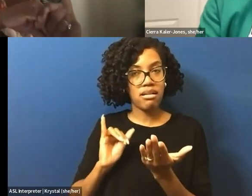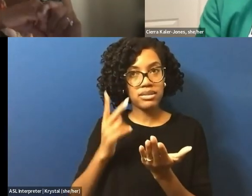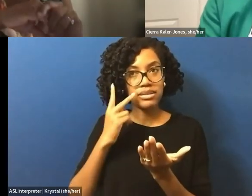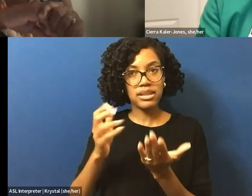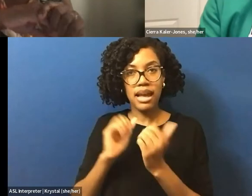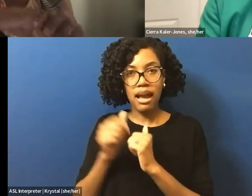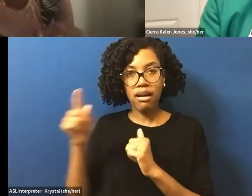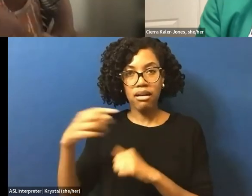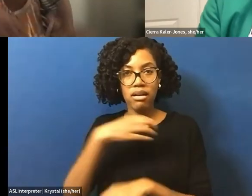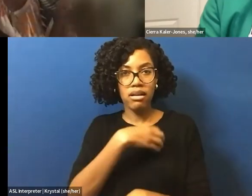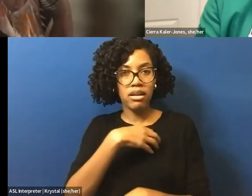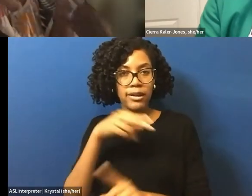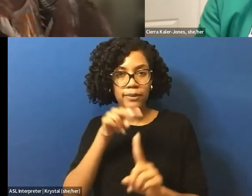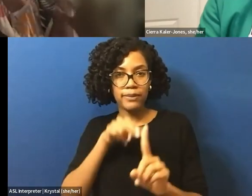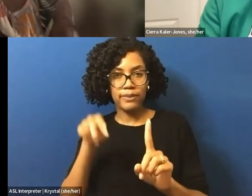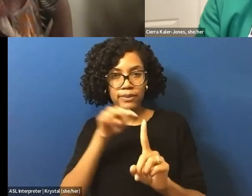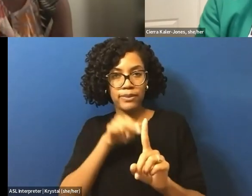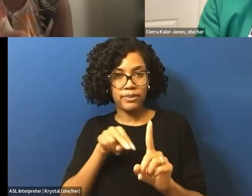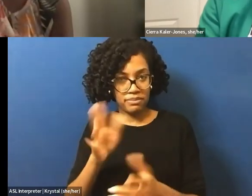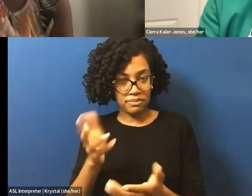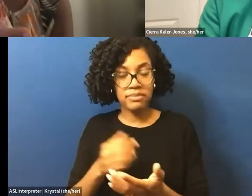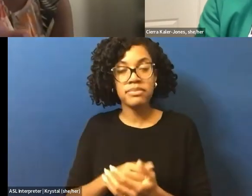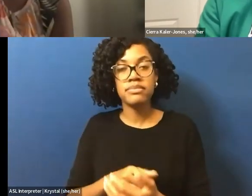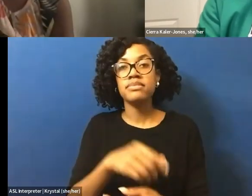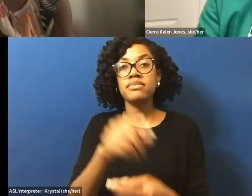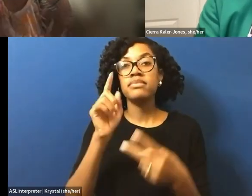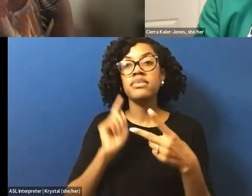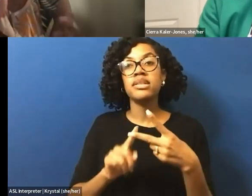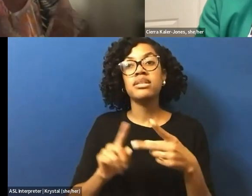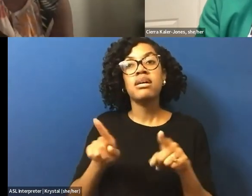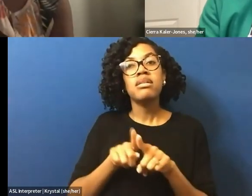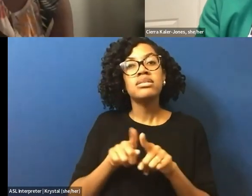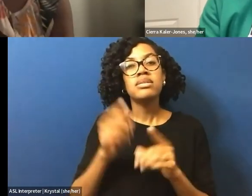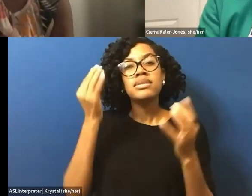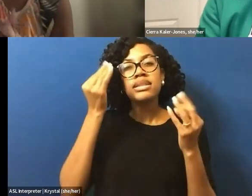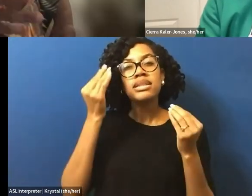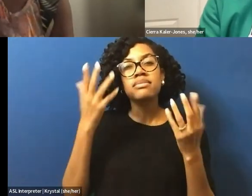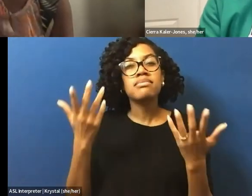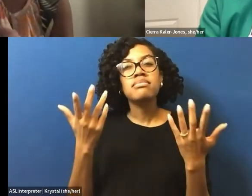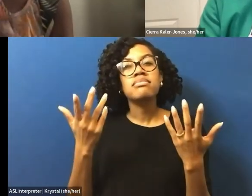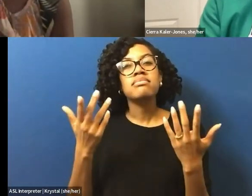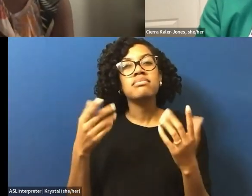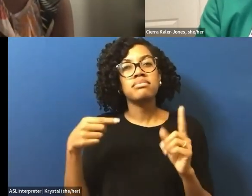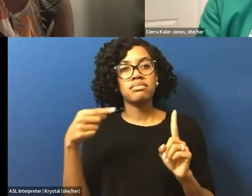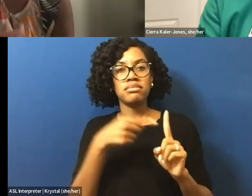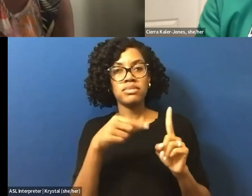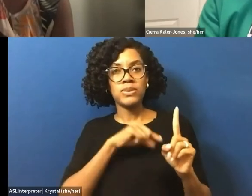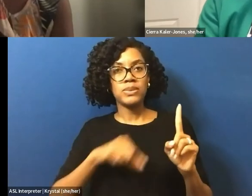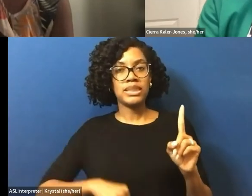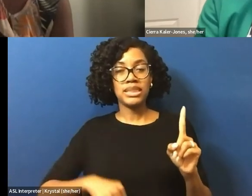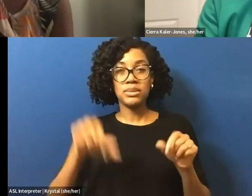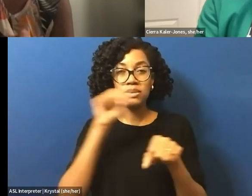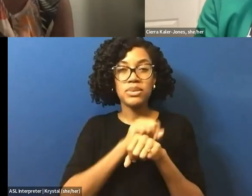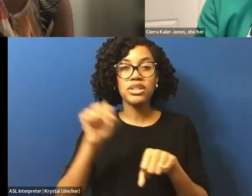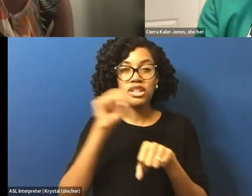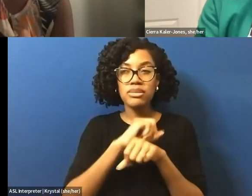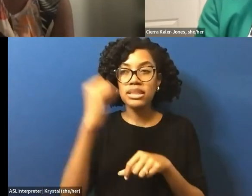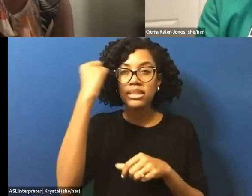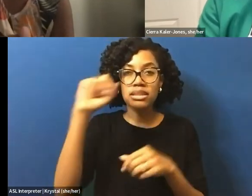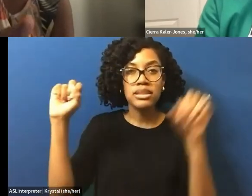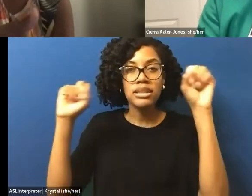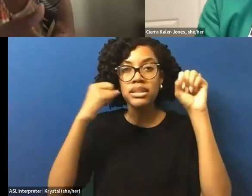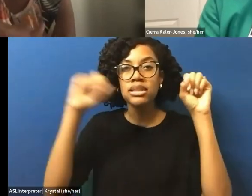also think about, what it must be like to do this kind of work under the heavy weight of surveillance, which we don't talk about